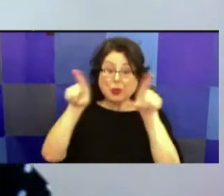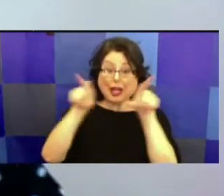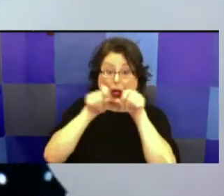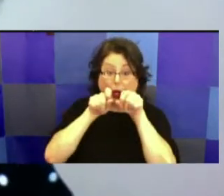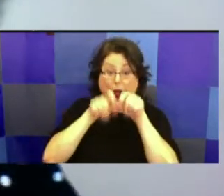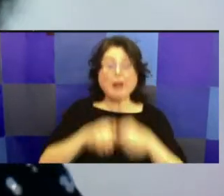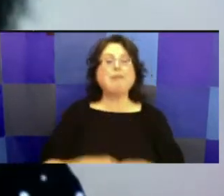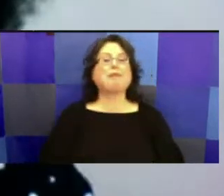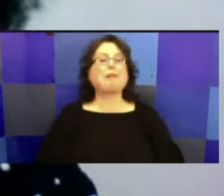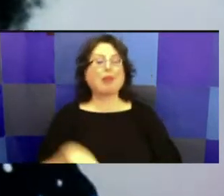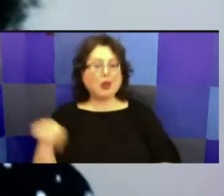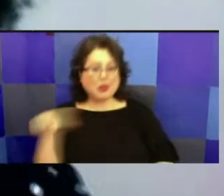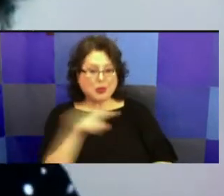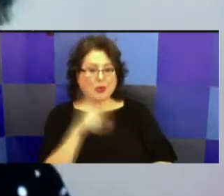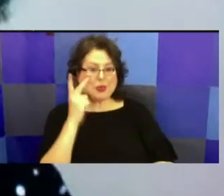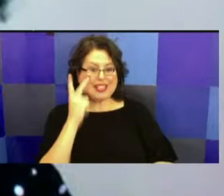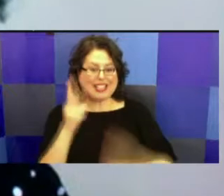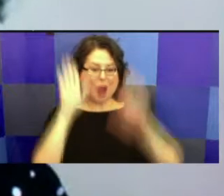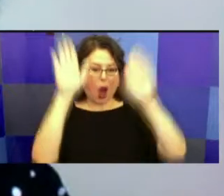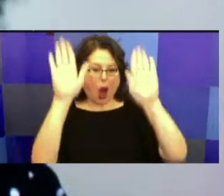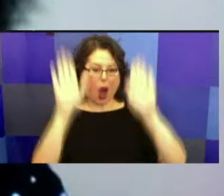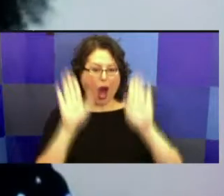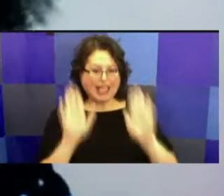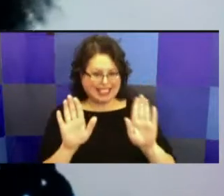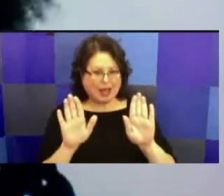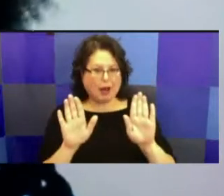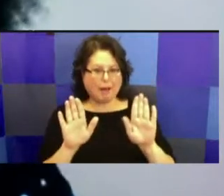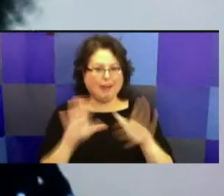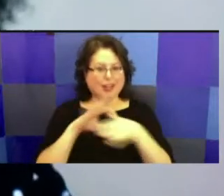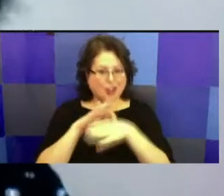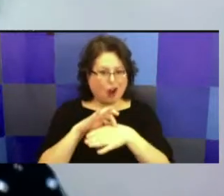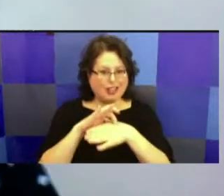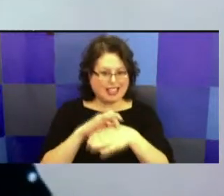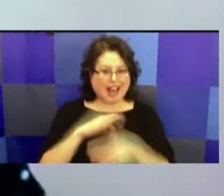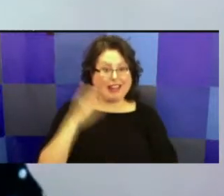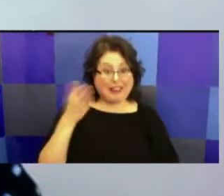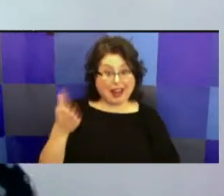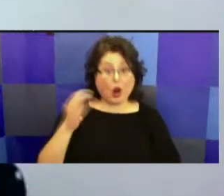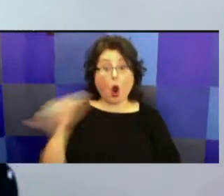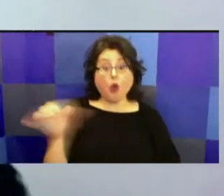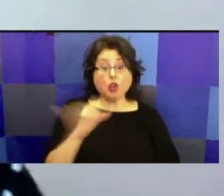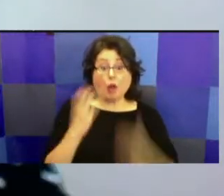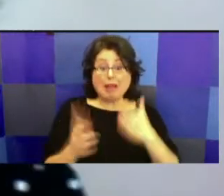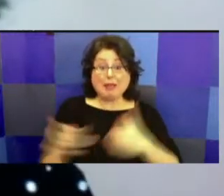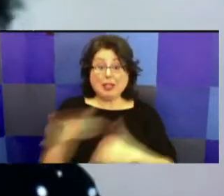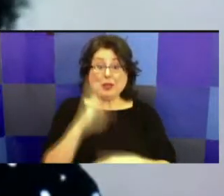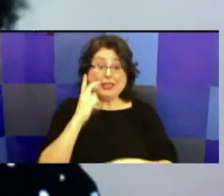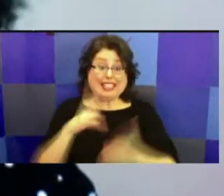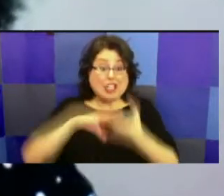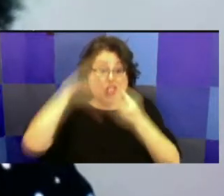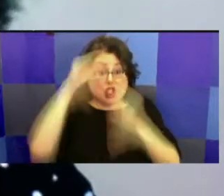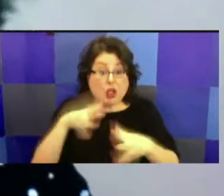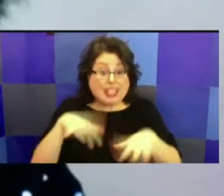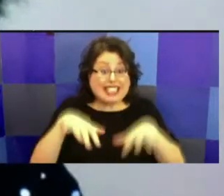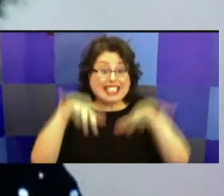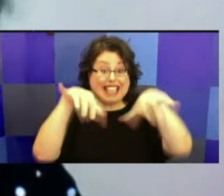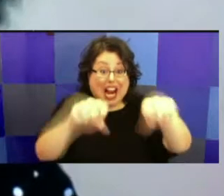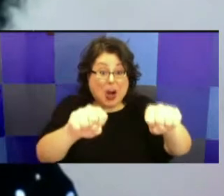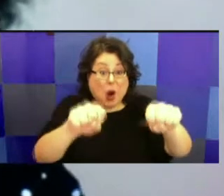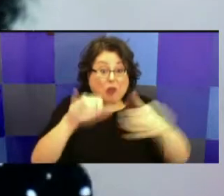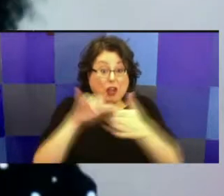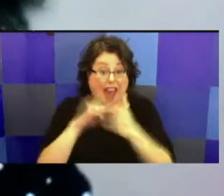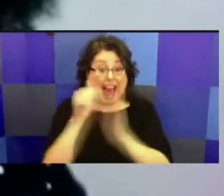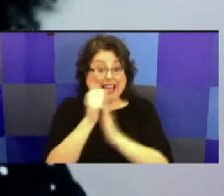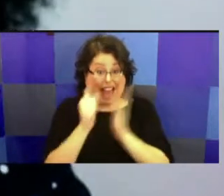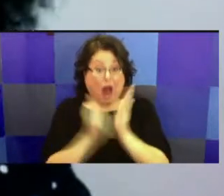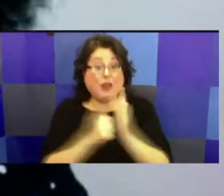amazing content on there. You will also sometimes catch a glimpse of takeovers from our students when they do different